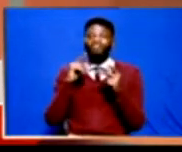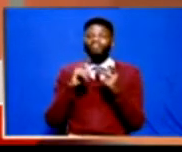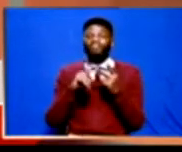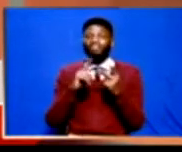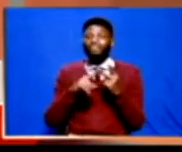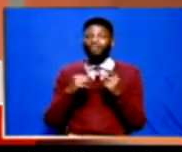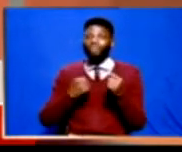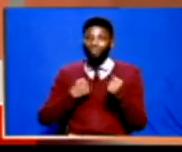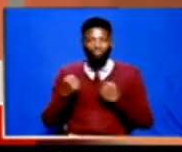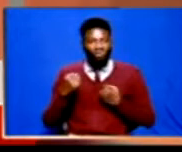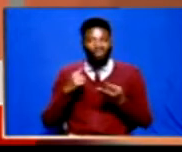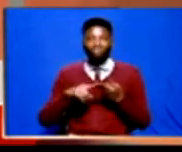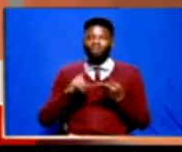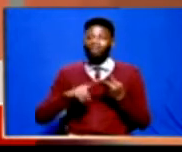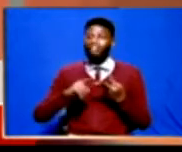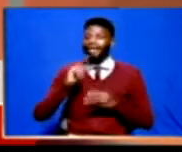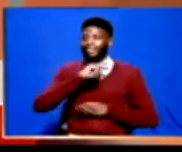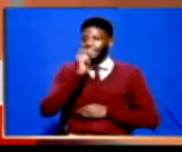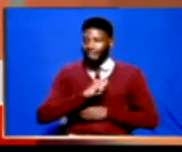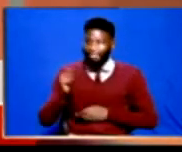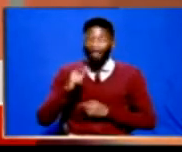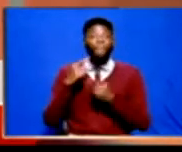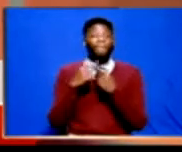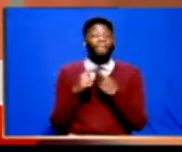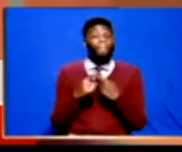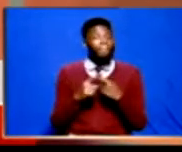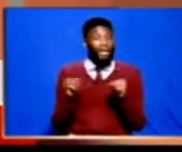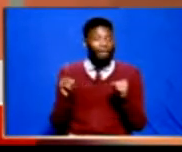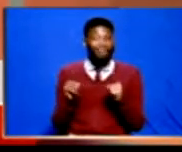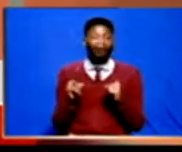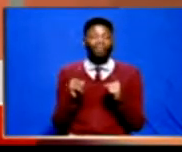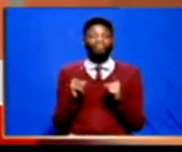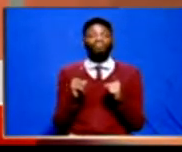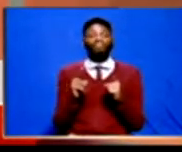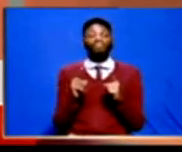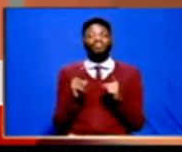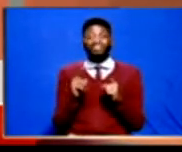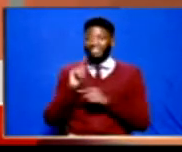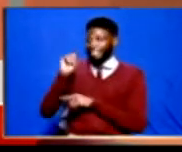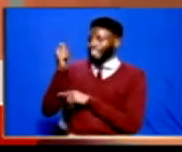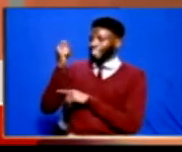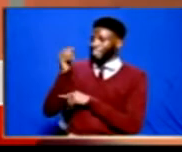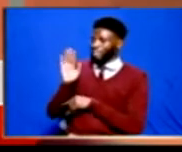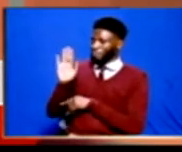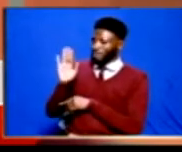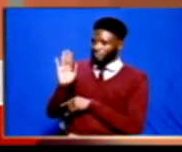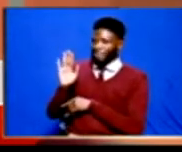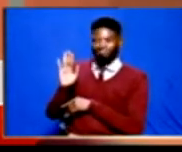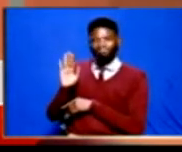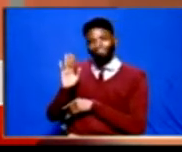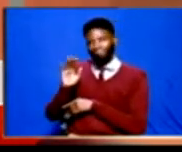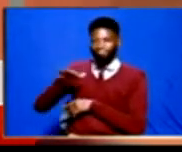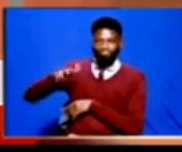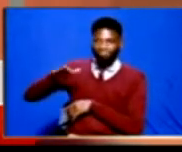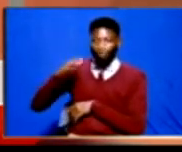and Tanzania, but it the interest that is coming to Kenya has been quite low at the moment, because